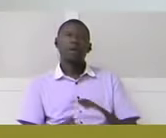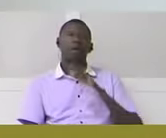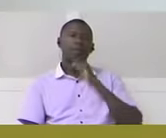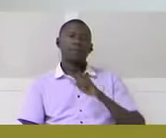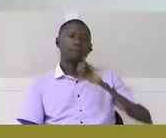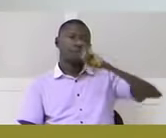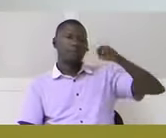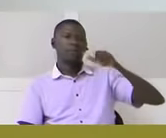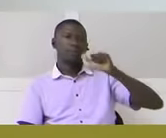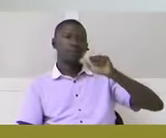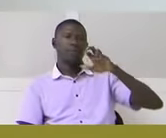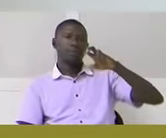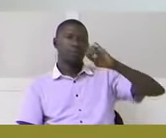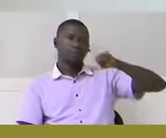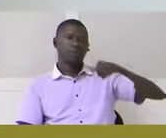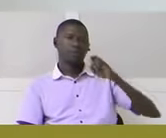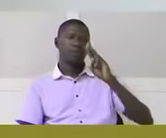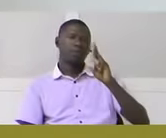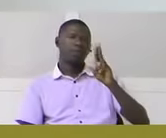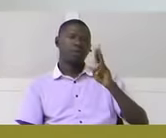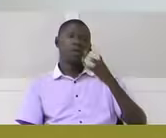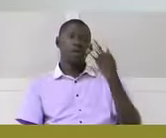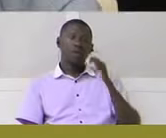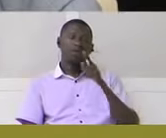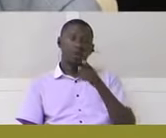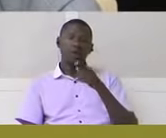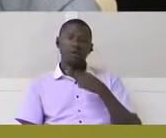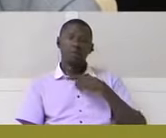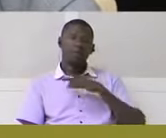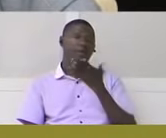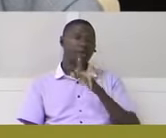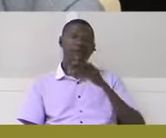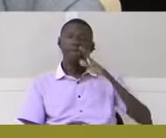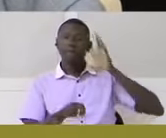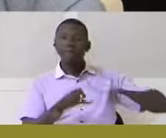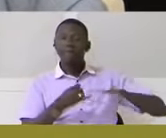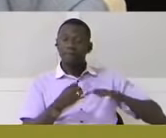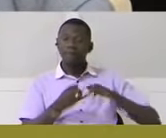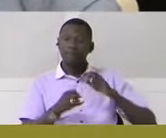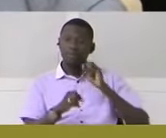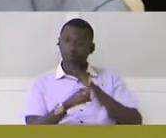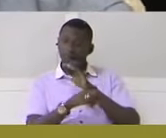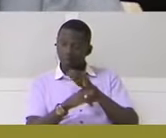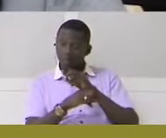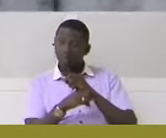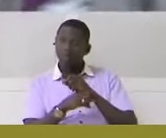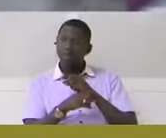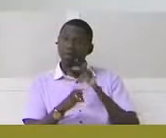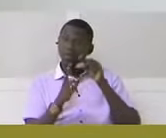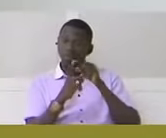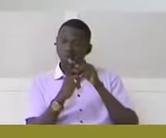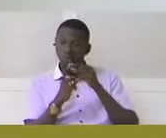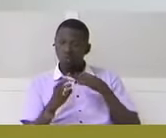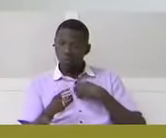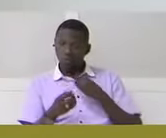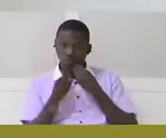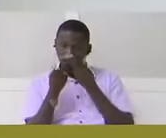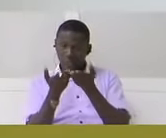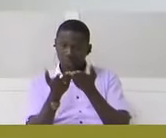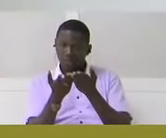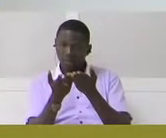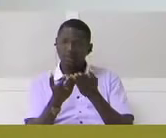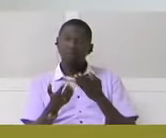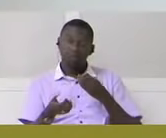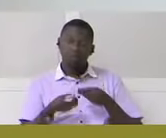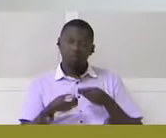Mr. Jaju, if you have any final remarks to make, please proceed to do so now. Mr. Jaju, ni kuma soto silan ita fanan bela